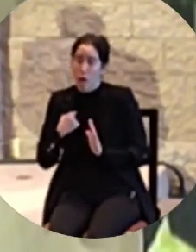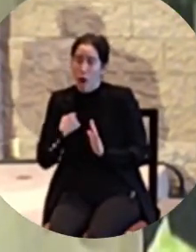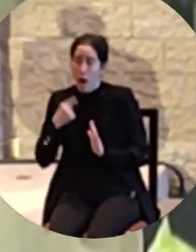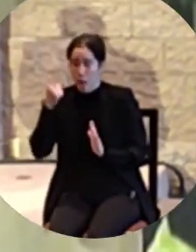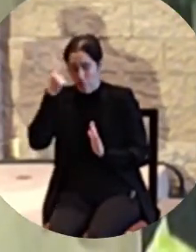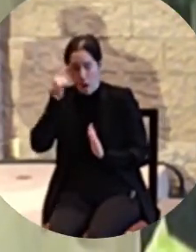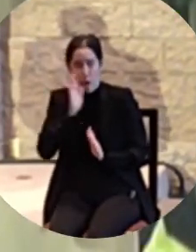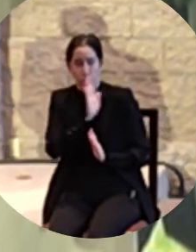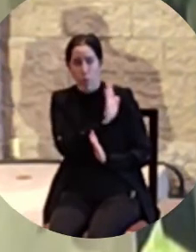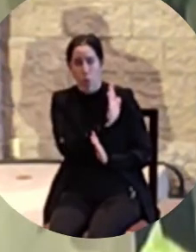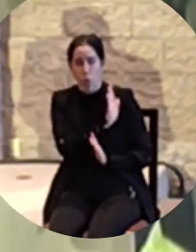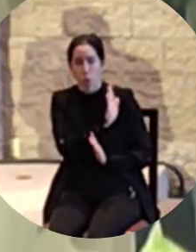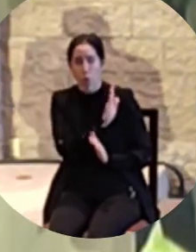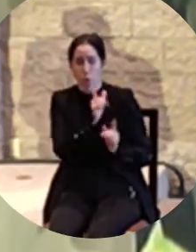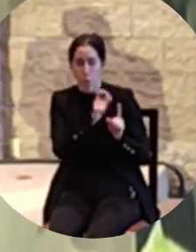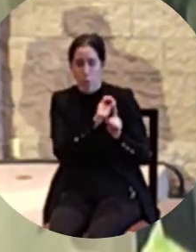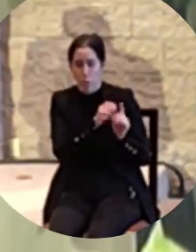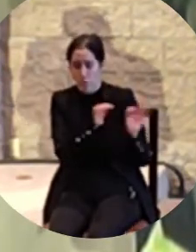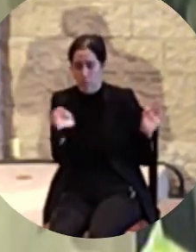I thought of these words. It was,